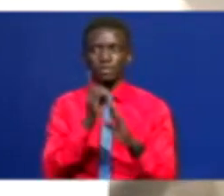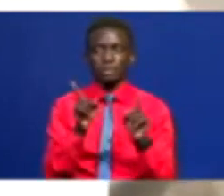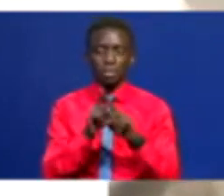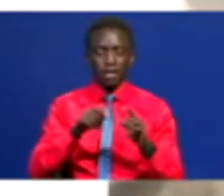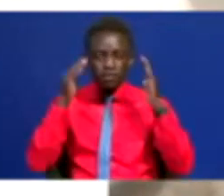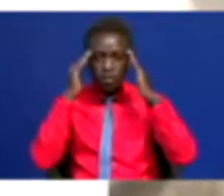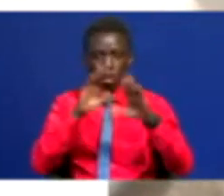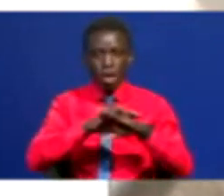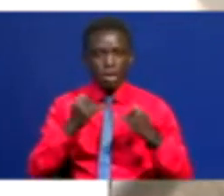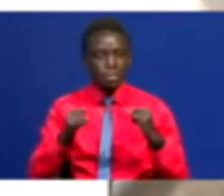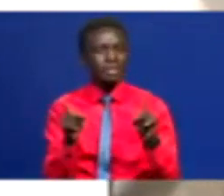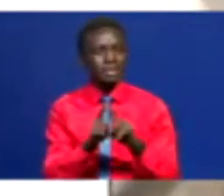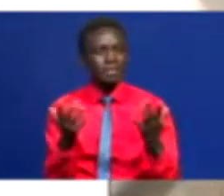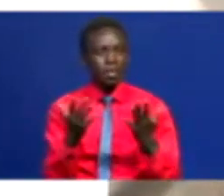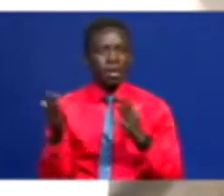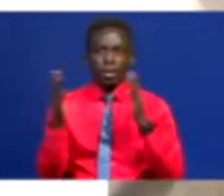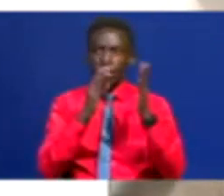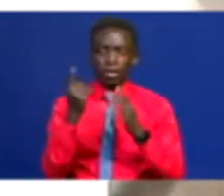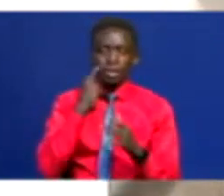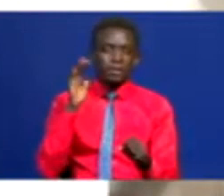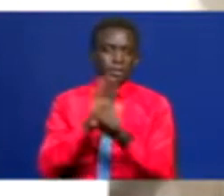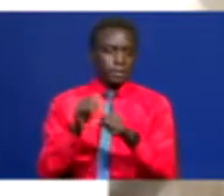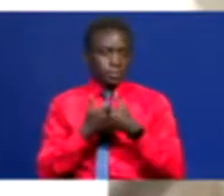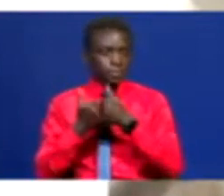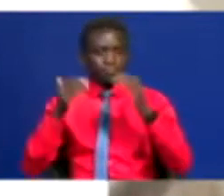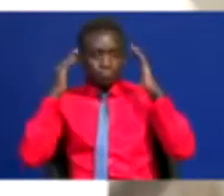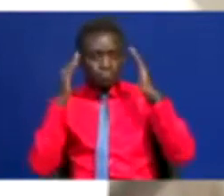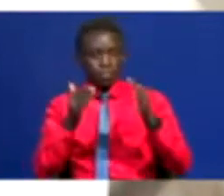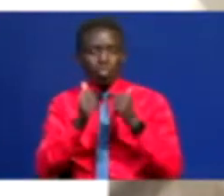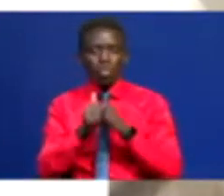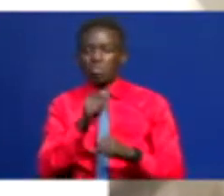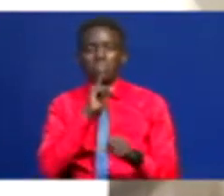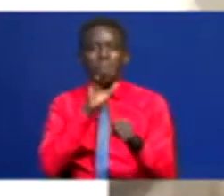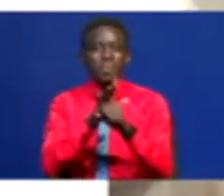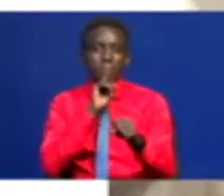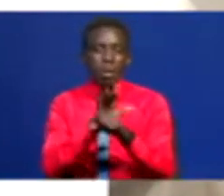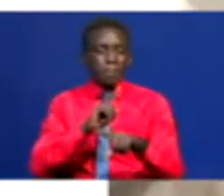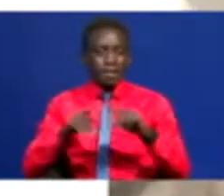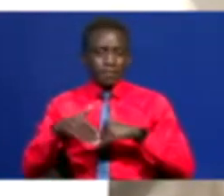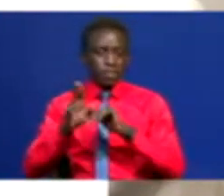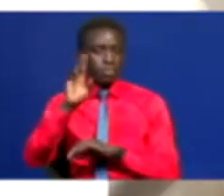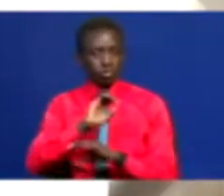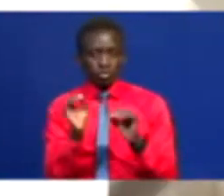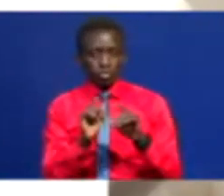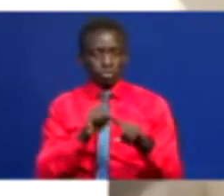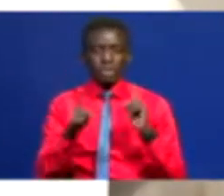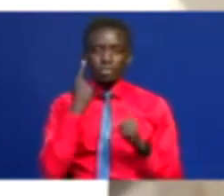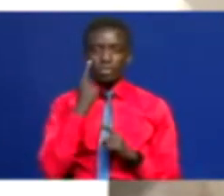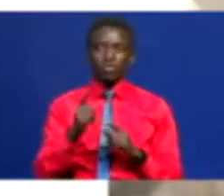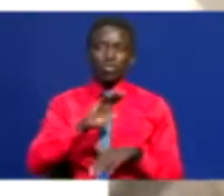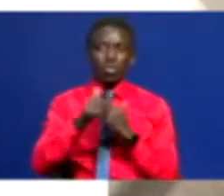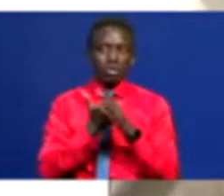in a climate space, the challenge has been a lot of commitments which have not been followed up. And so every summit or every